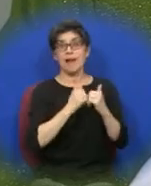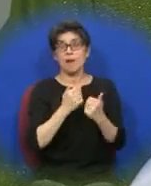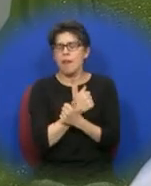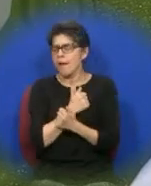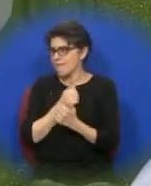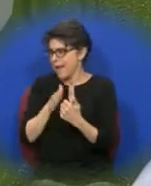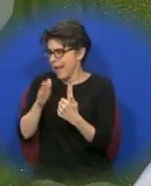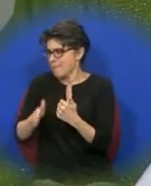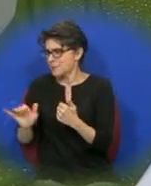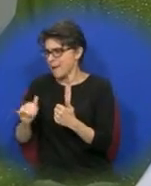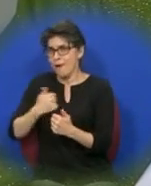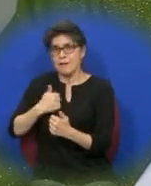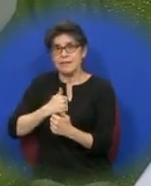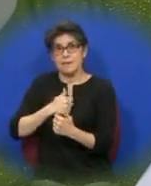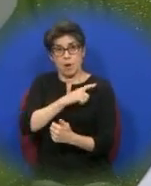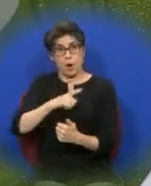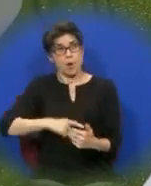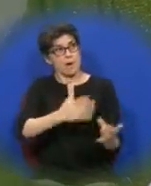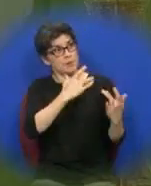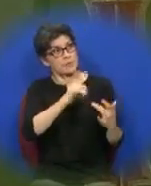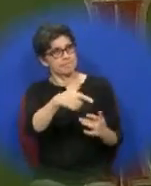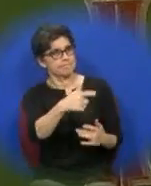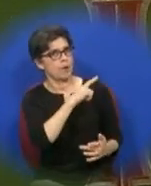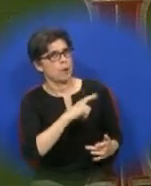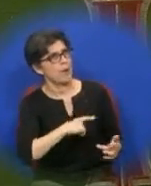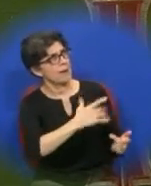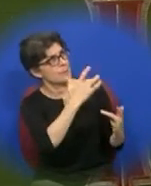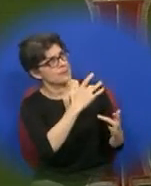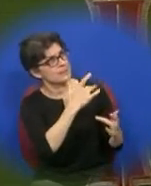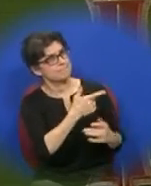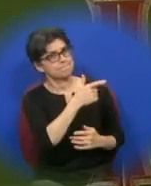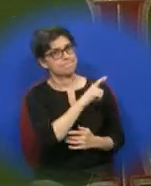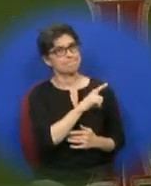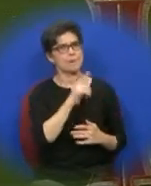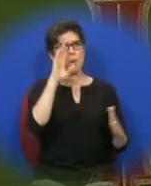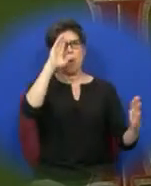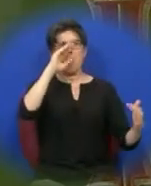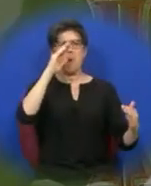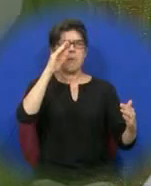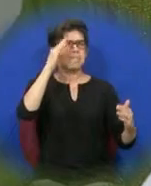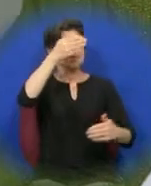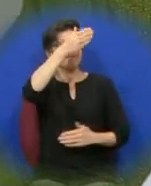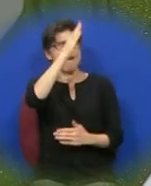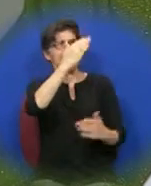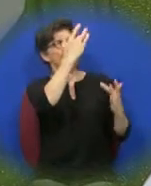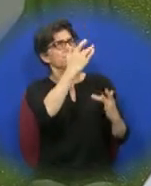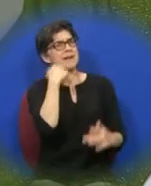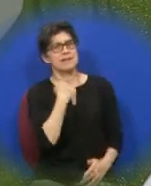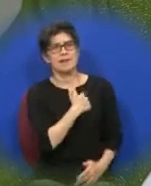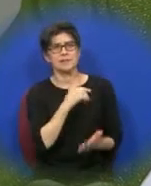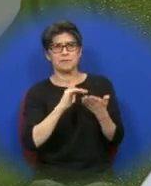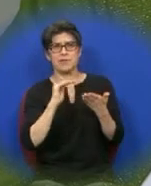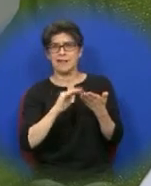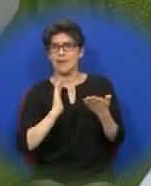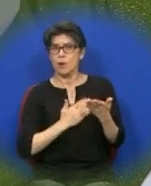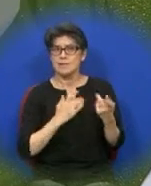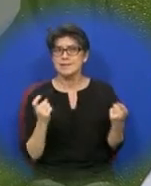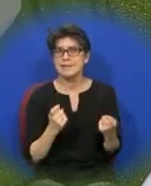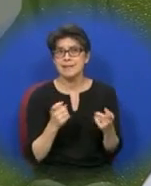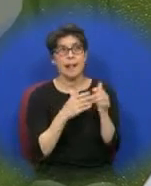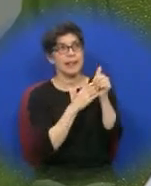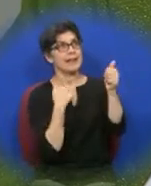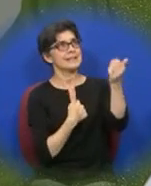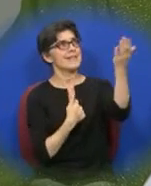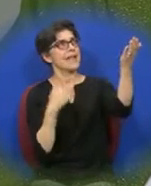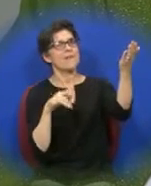as ourselves. Lord, have mercy. Lord, have mercy. And may Almighty God have mercy on us, forgive us from our sins, and bring